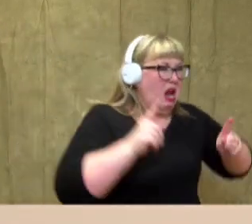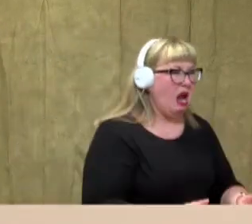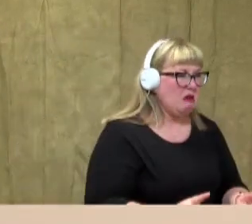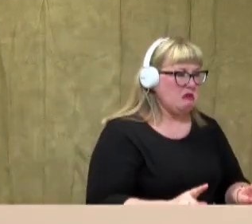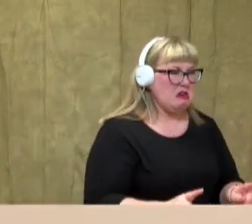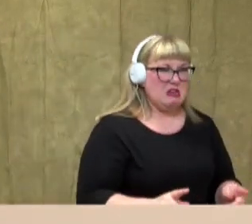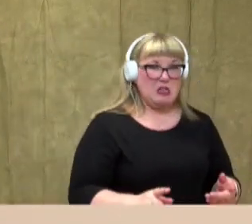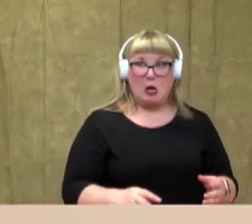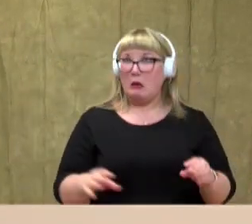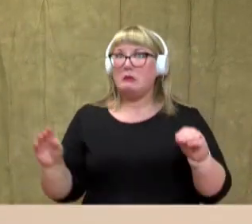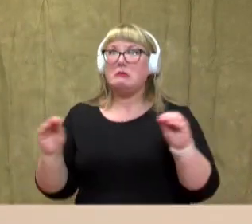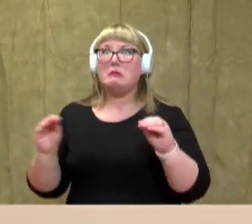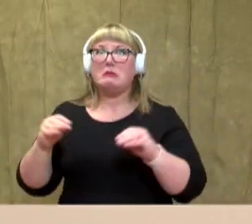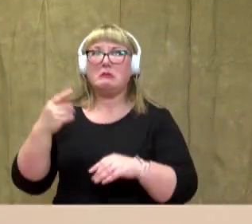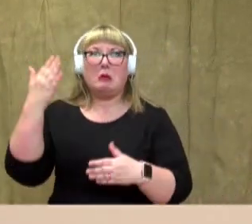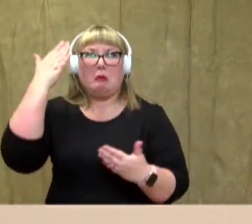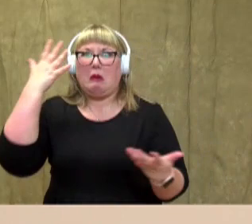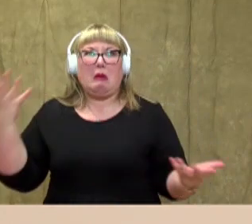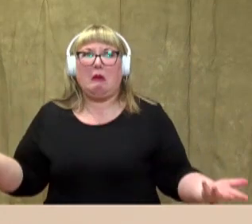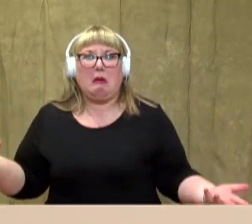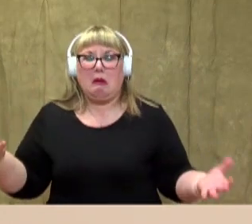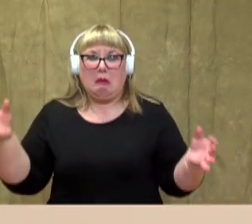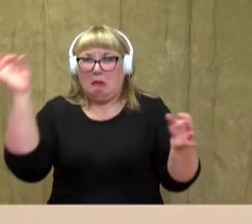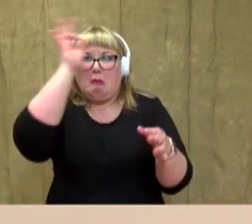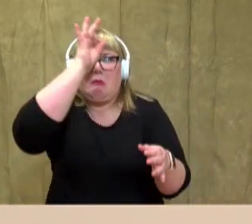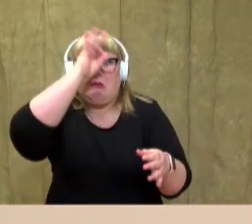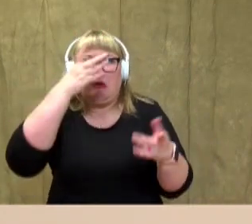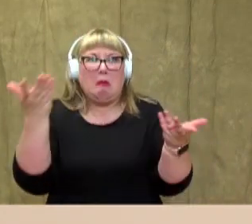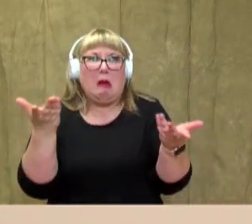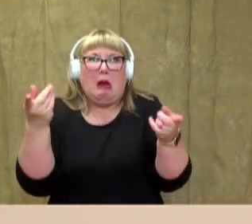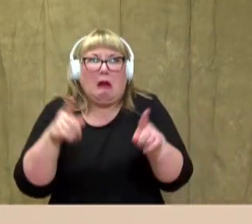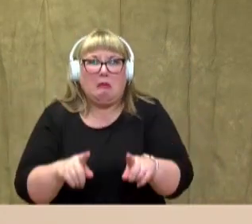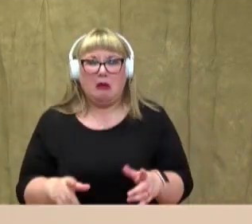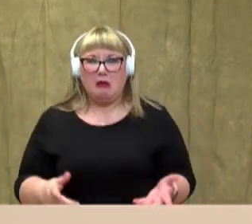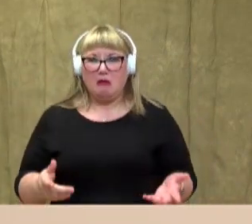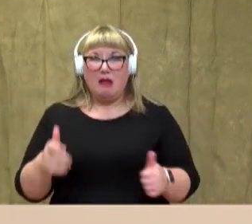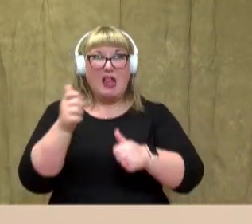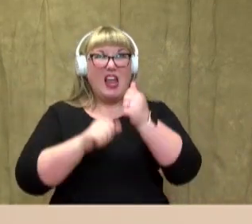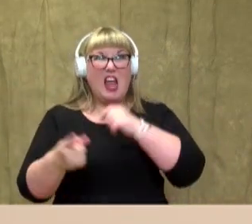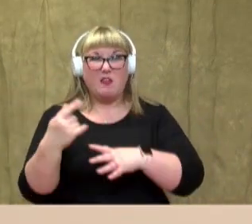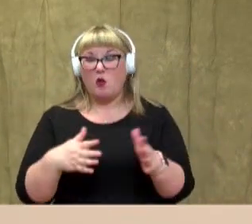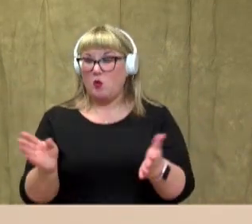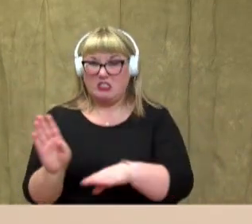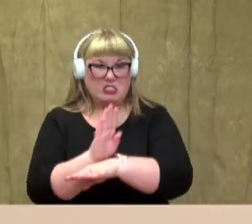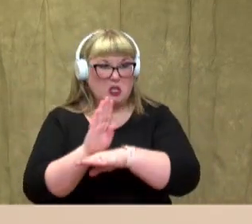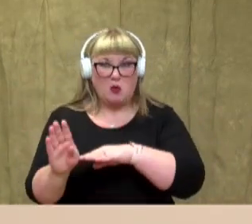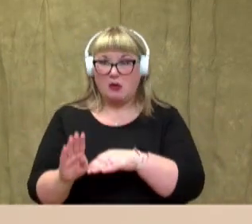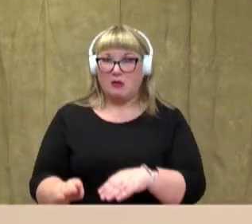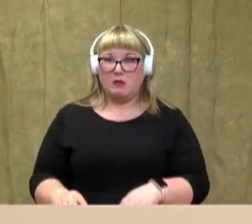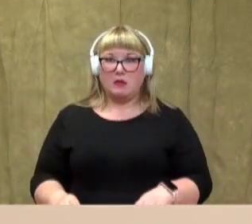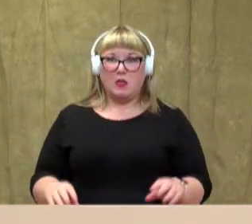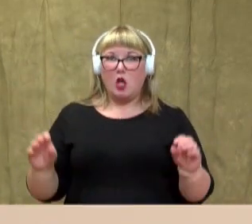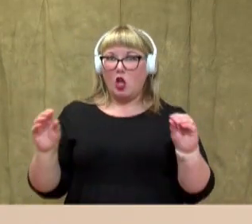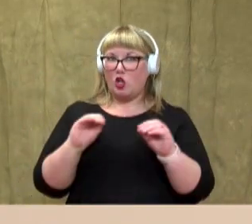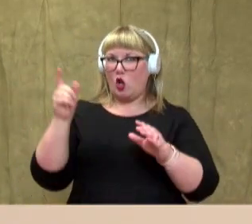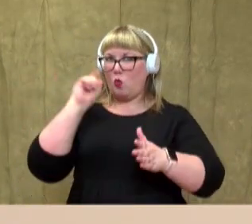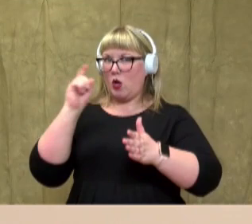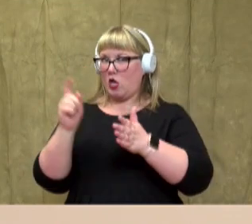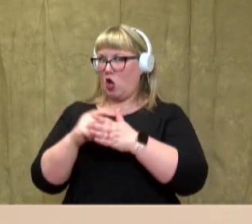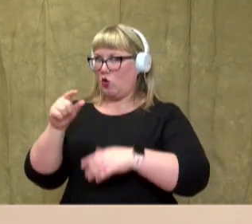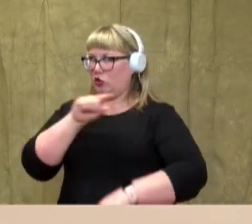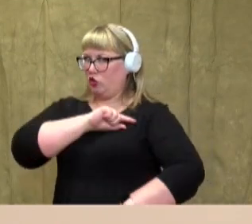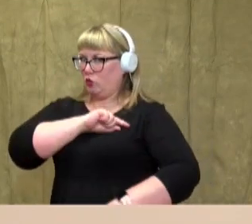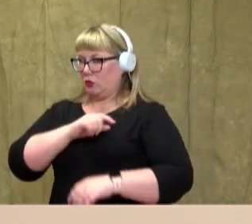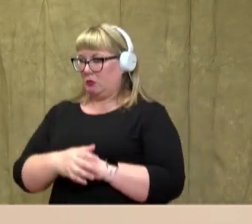man. Nobody answered. Nobody knew what had happened, and everyone was so busy that no one noticed